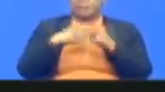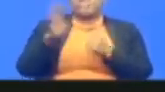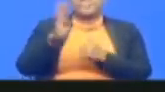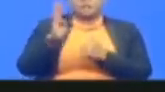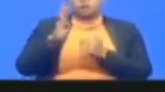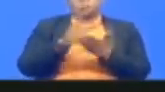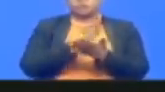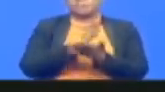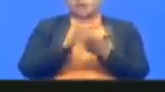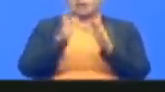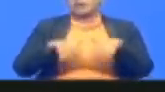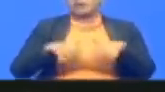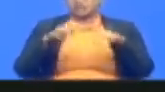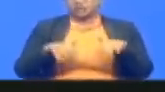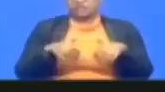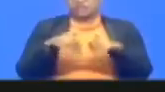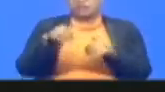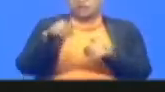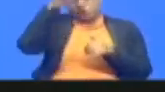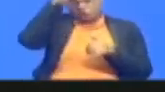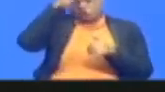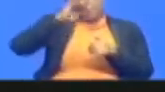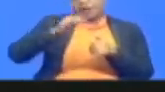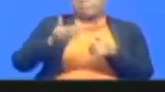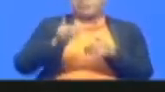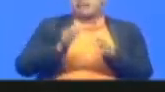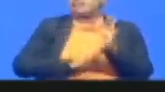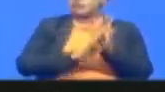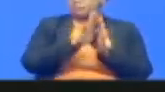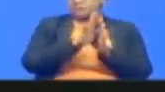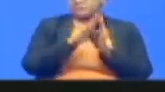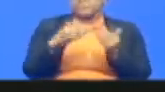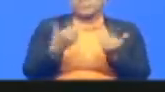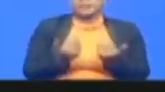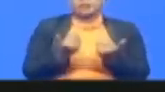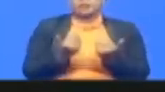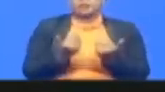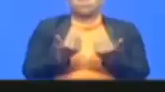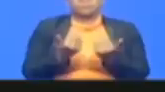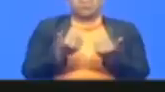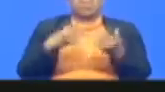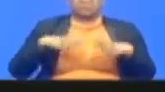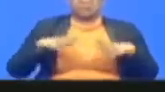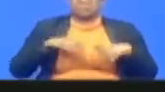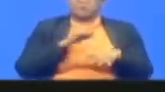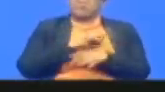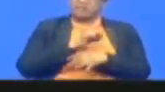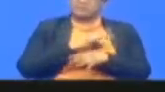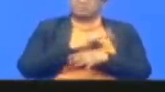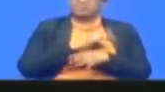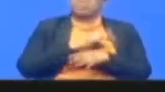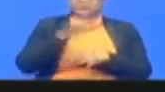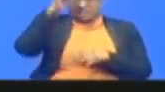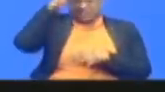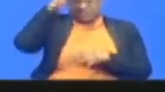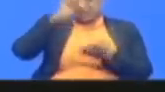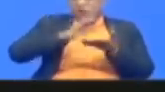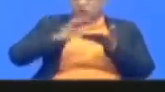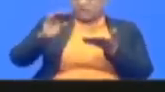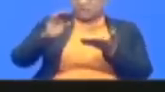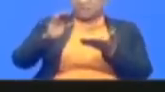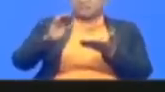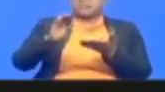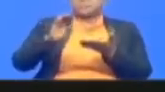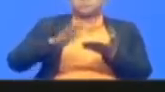by agriculture in rural and urban development. Now, fears arrive that the government has allocated the bulk